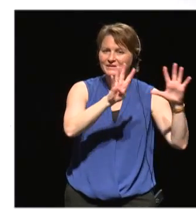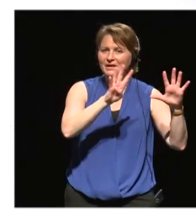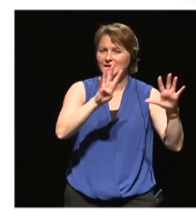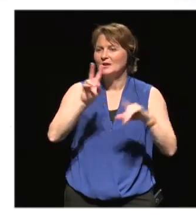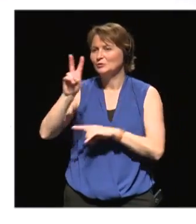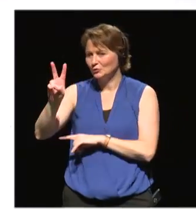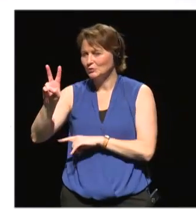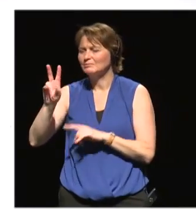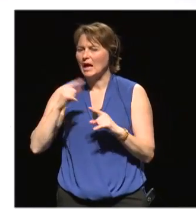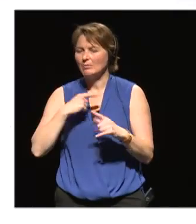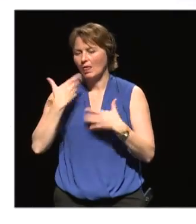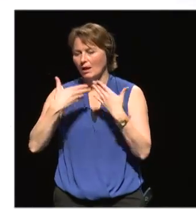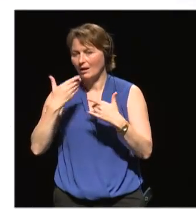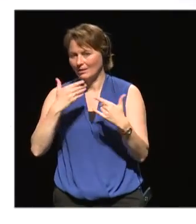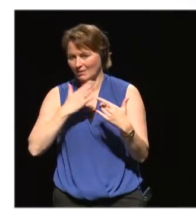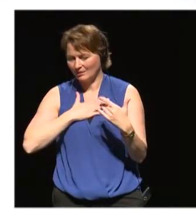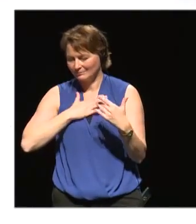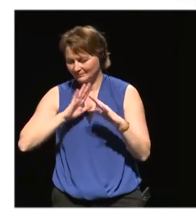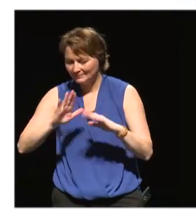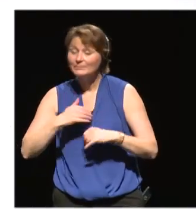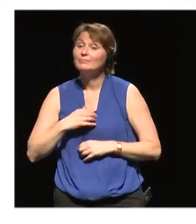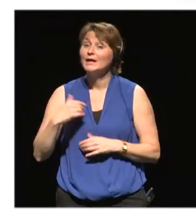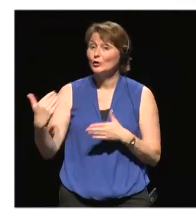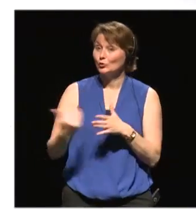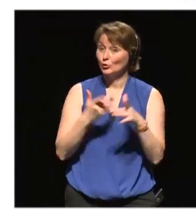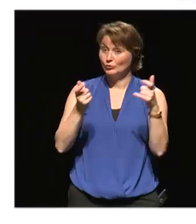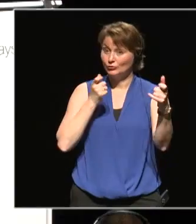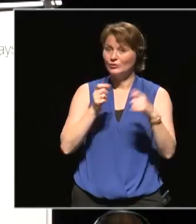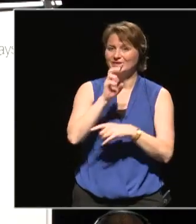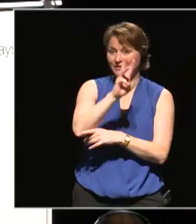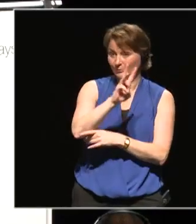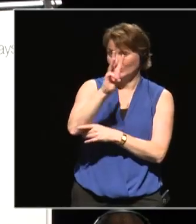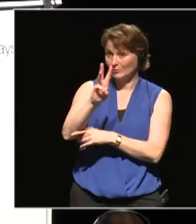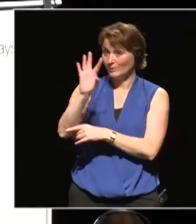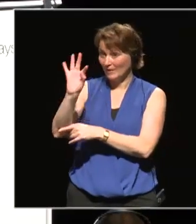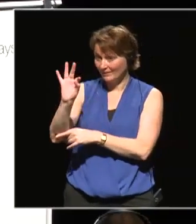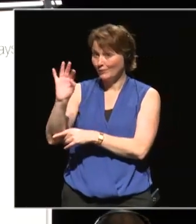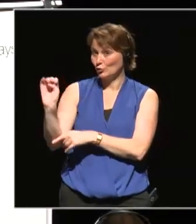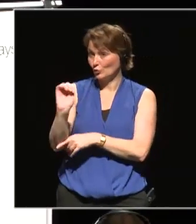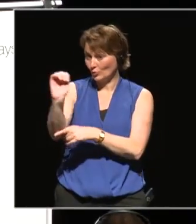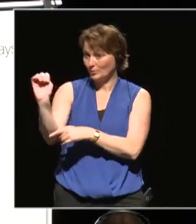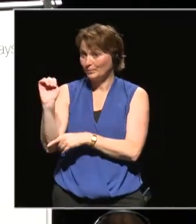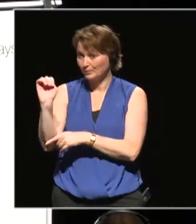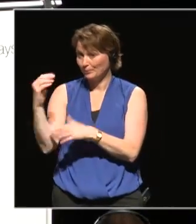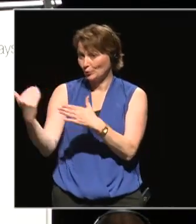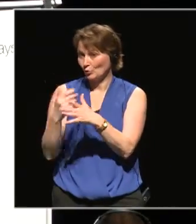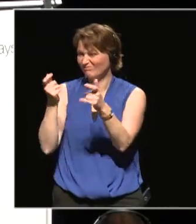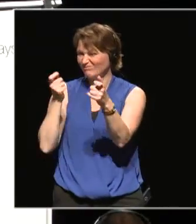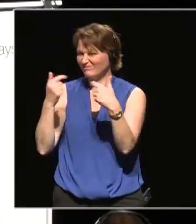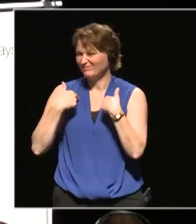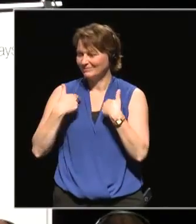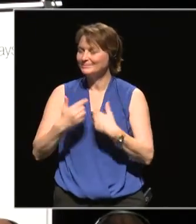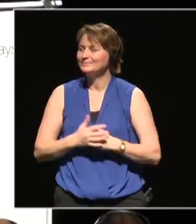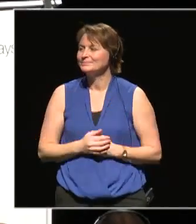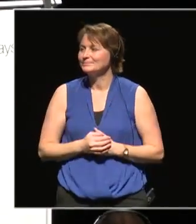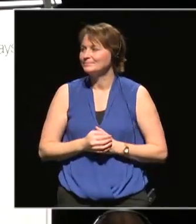altogether. I'll spare you it. I'm now the new director of WWF Europe. And I just